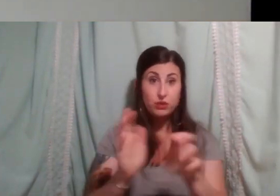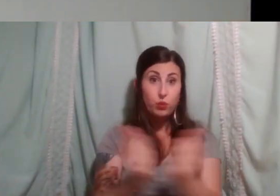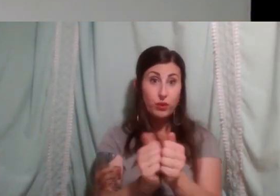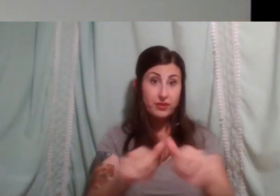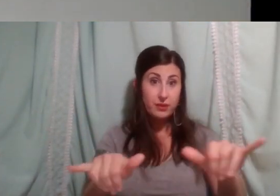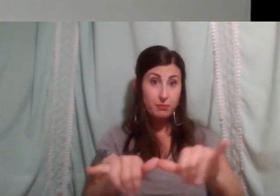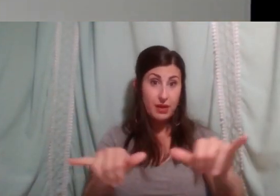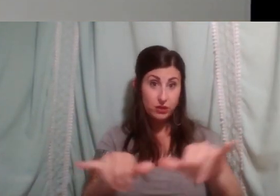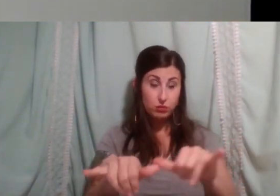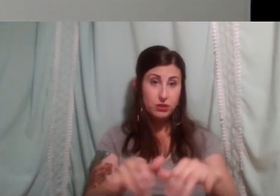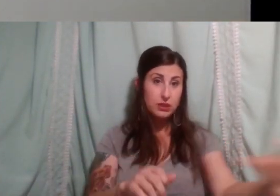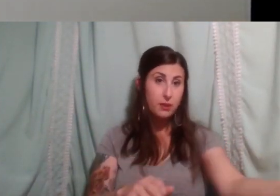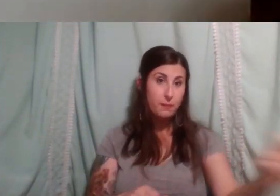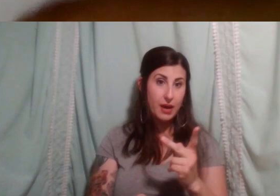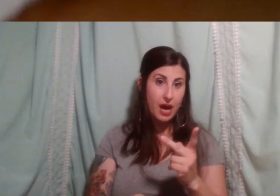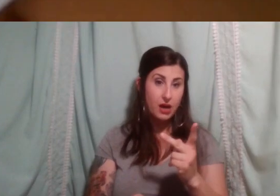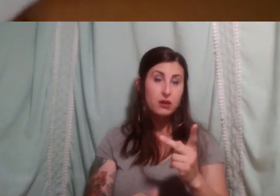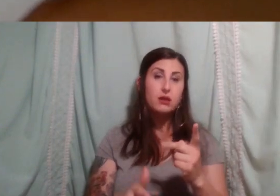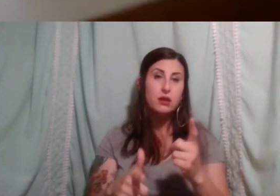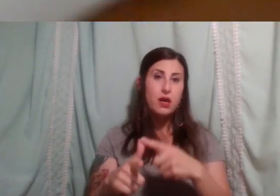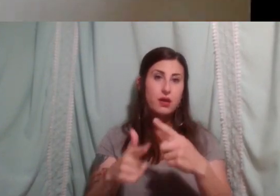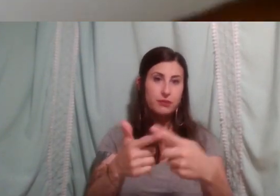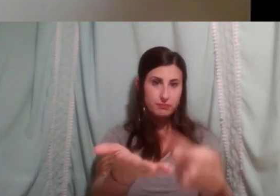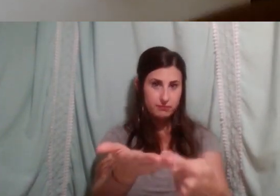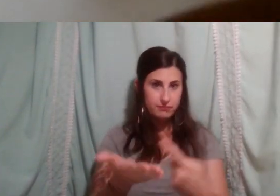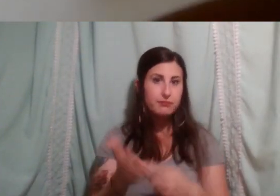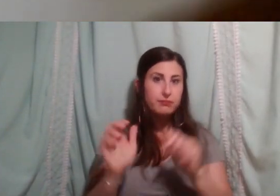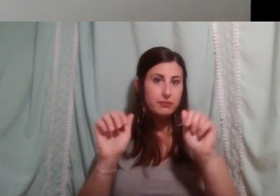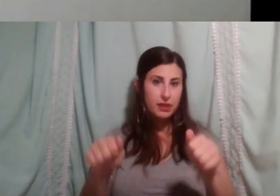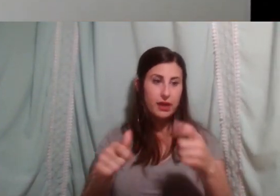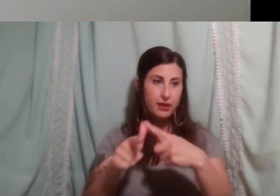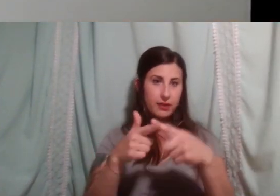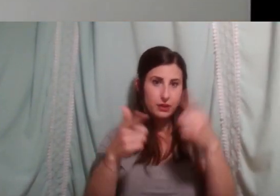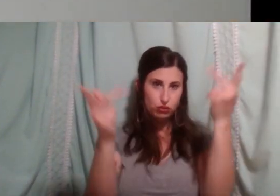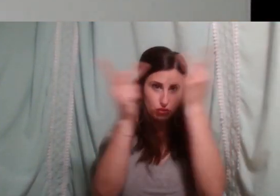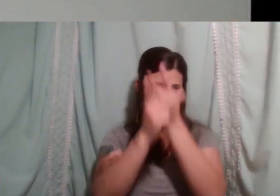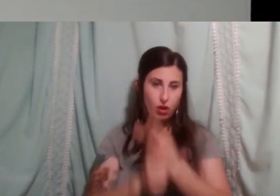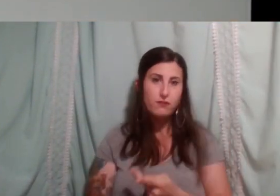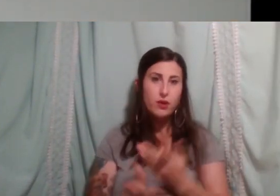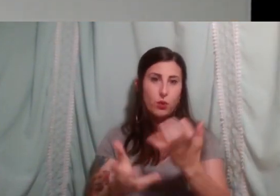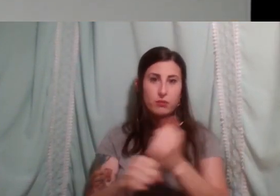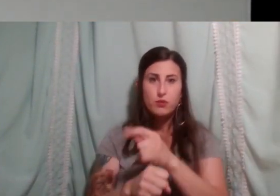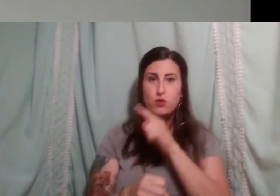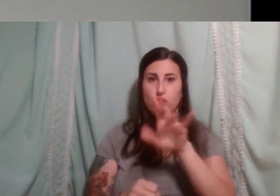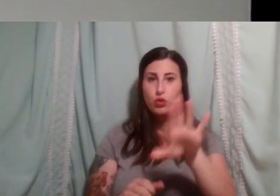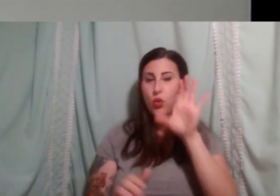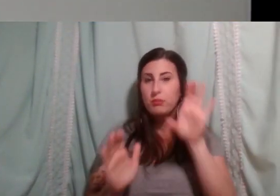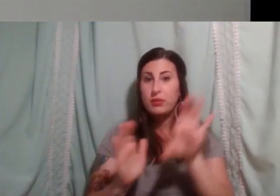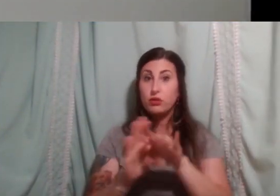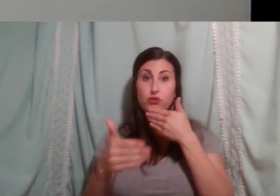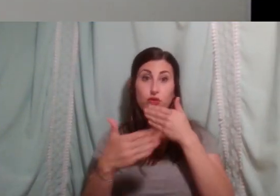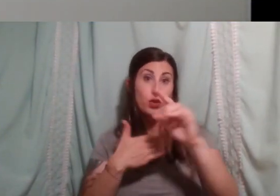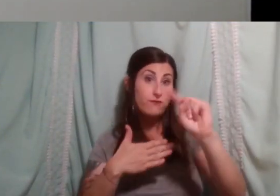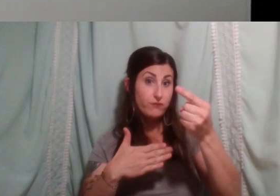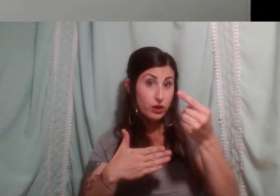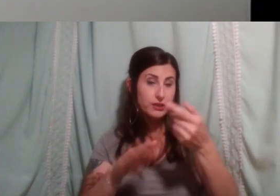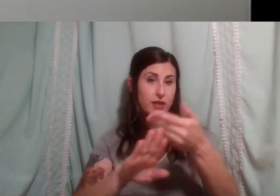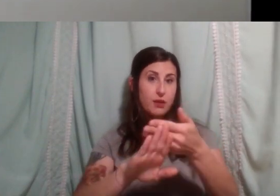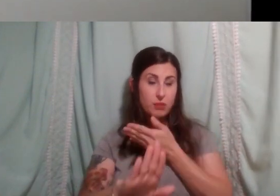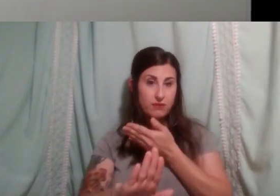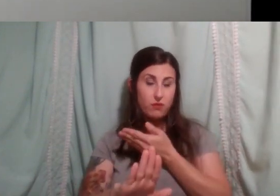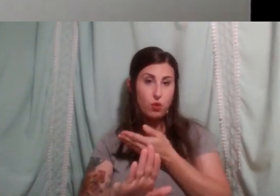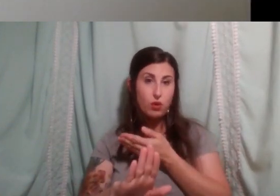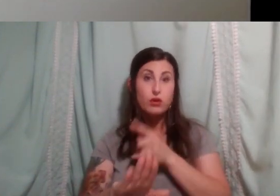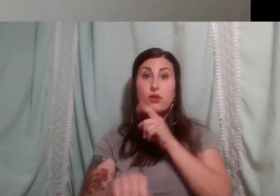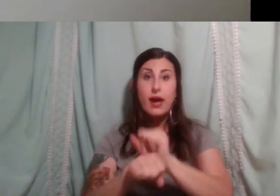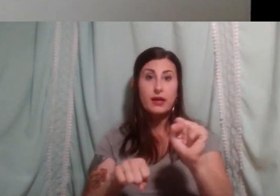measurements, come back to this so that we can go over it and then we'll solve it. We want to make sure your picture is good first before